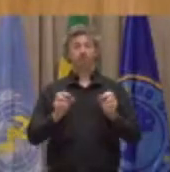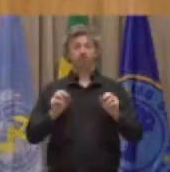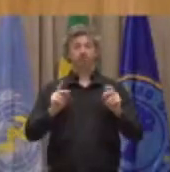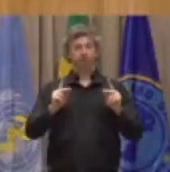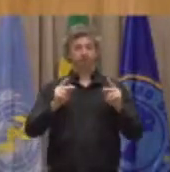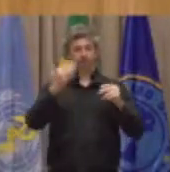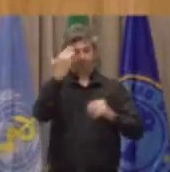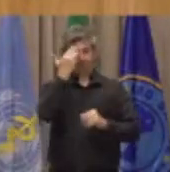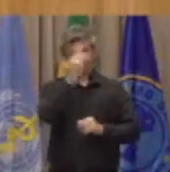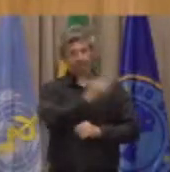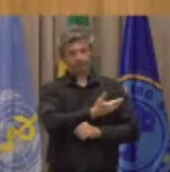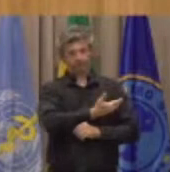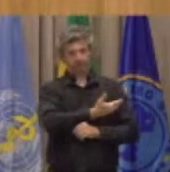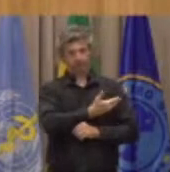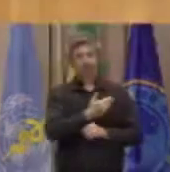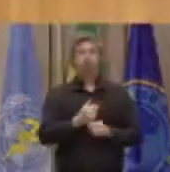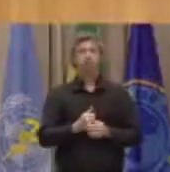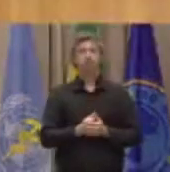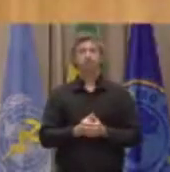Well,